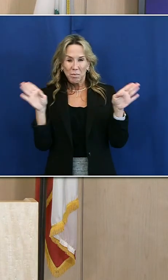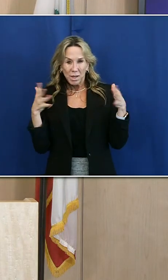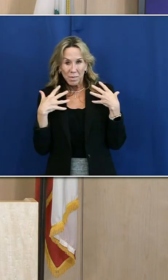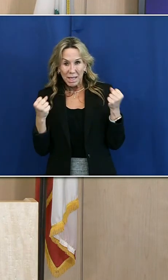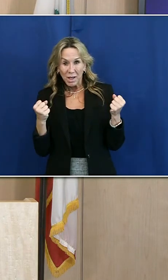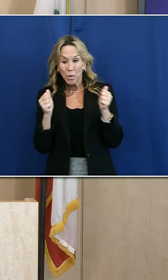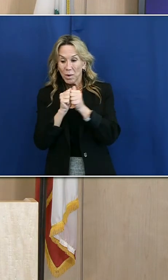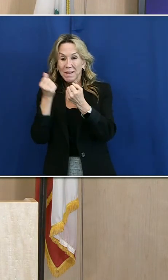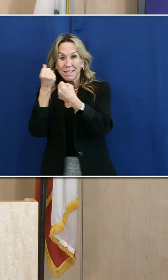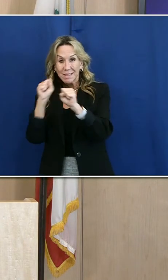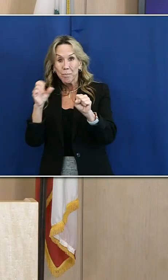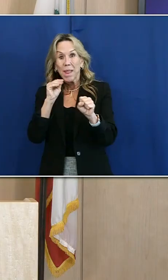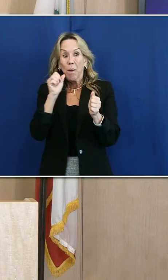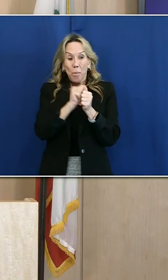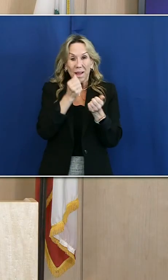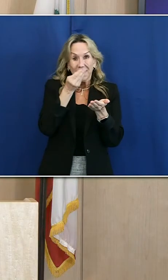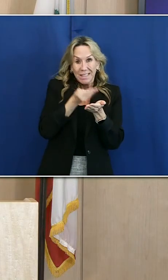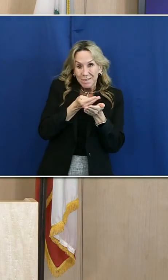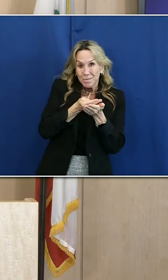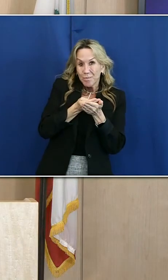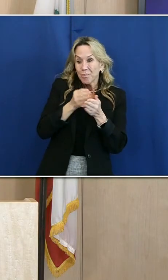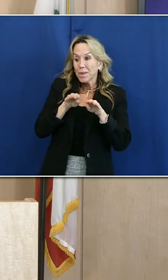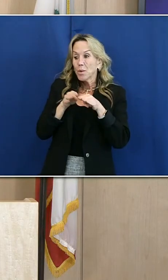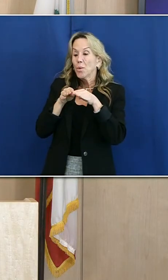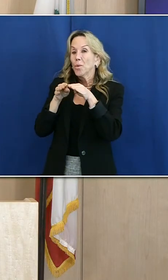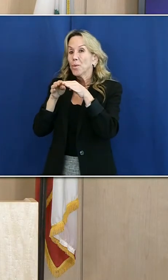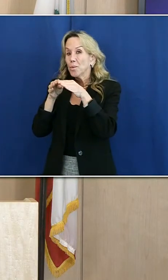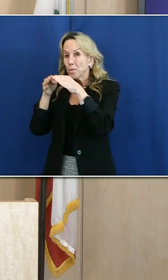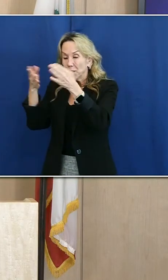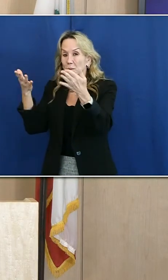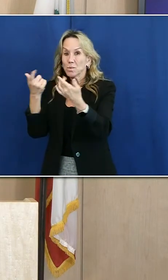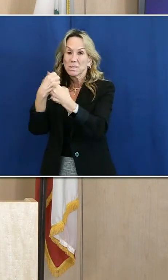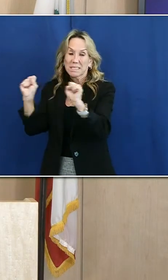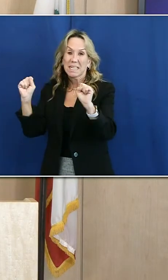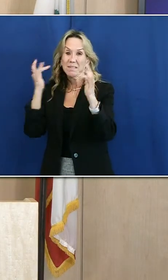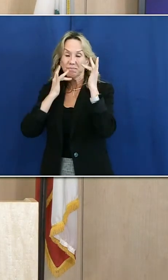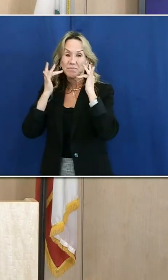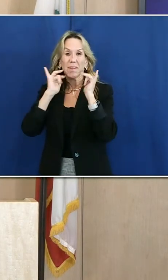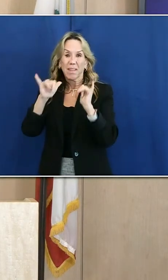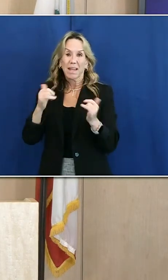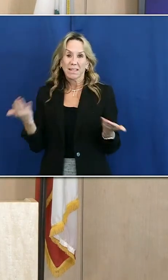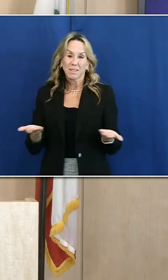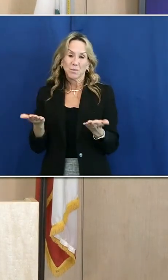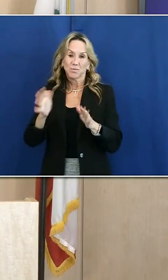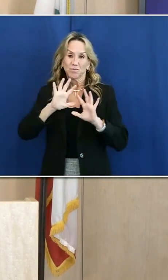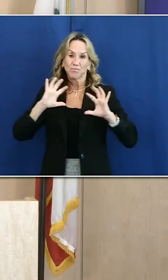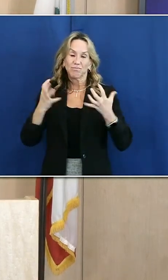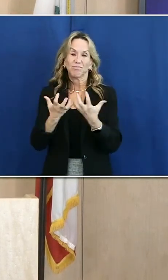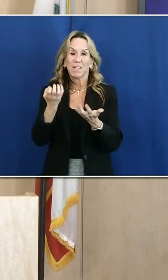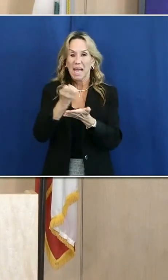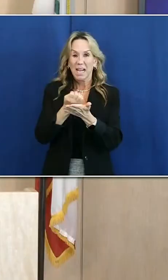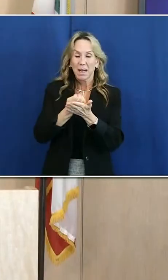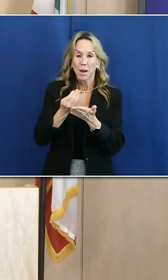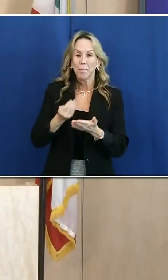with socioeconomic reopening. So with that, I'll turn it over to Dr. Wooten for any more comments on that. Thank you.